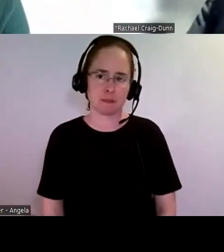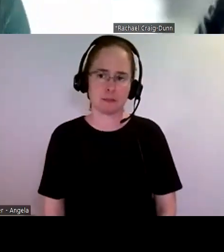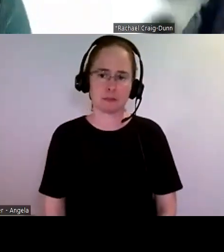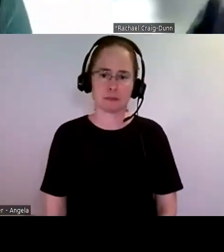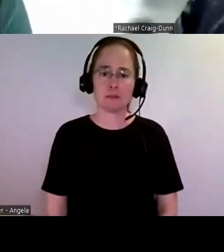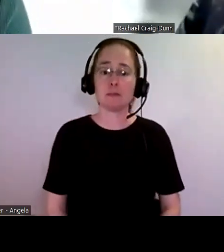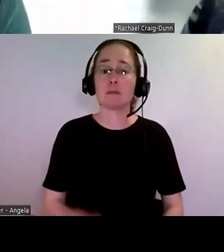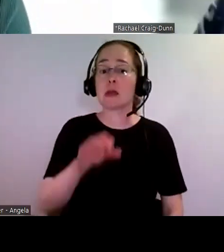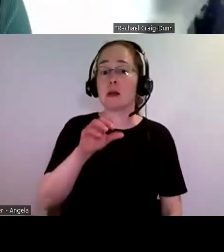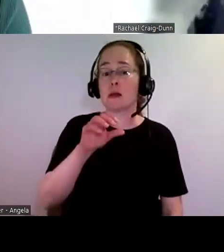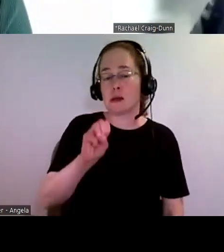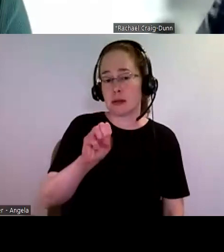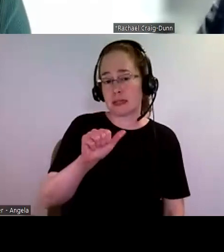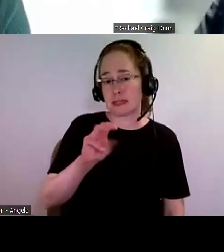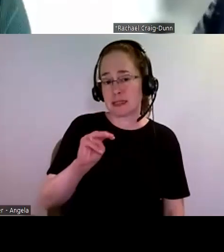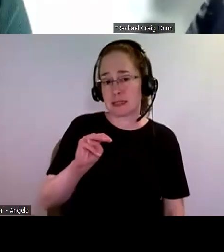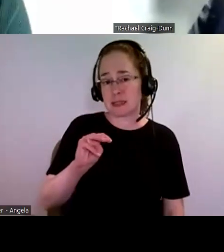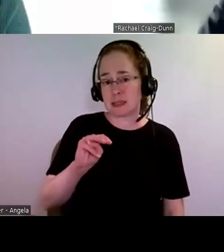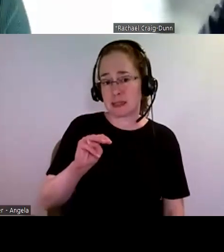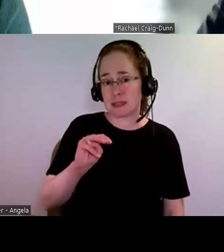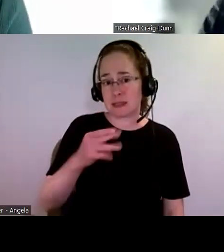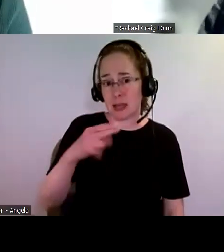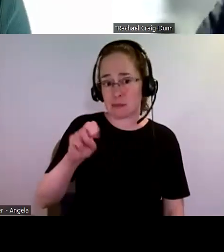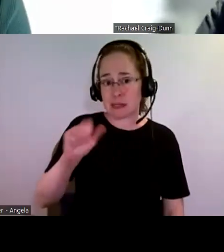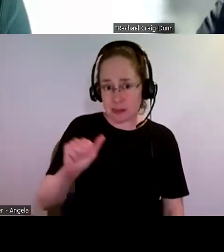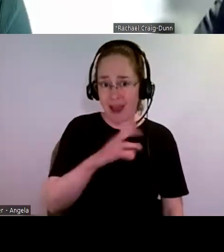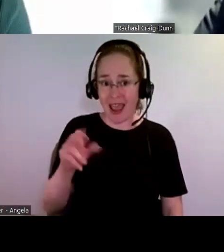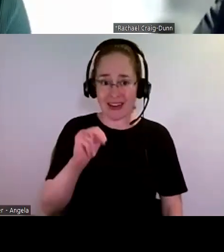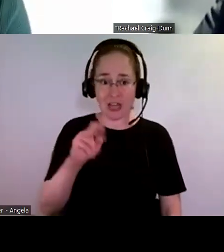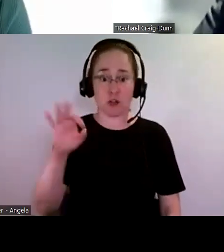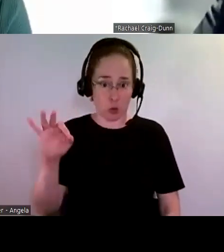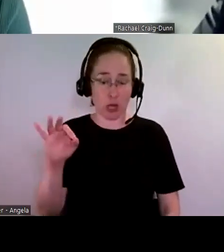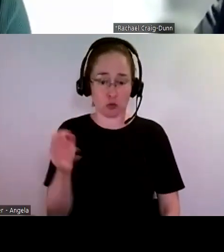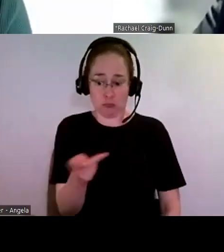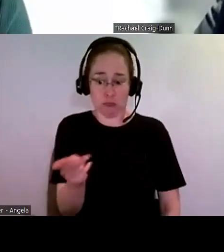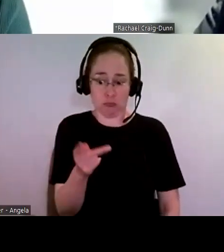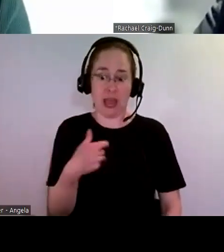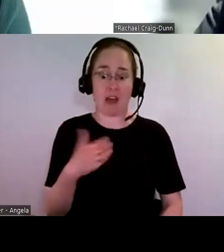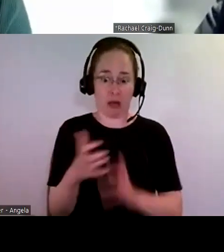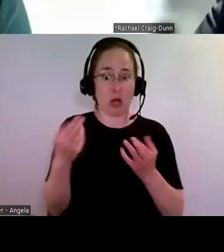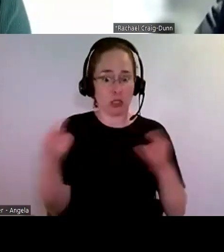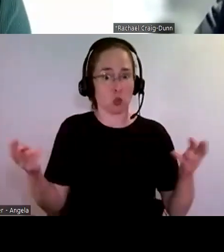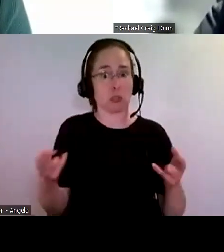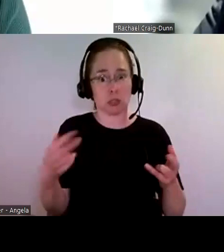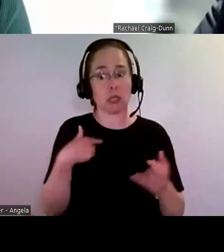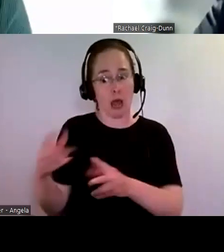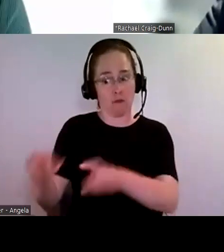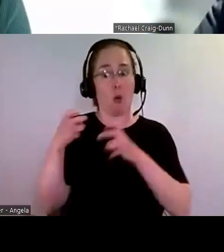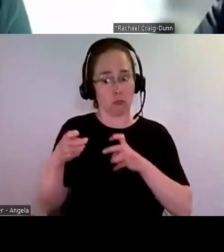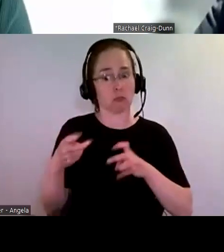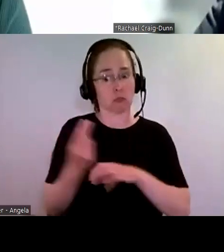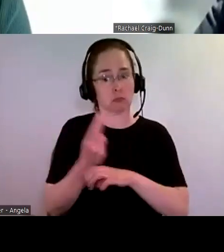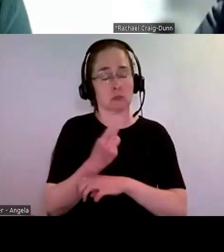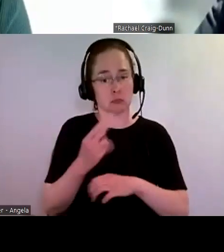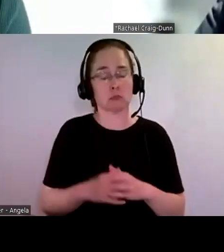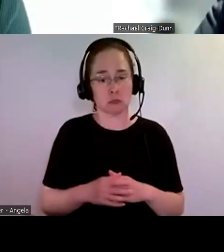I find SAMHSA and National Federation with a lot of resources that I have pulled